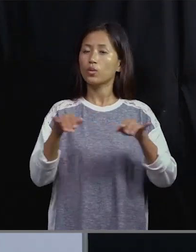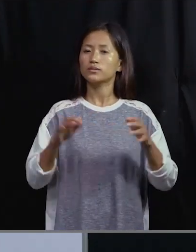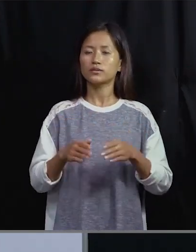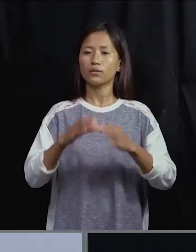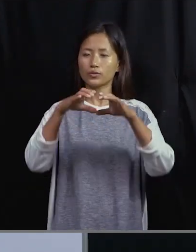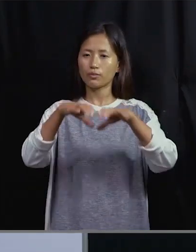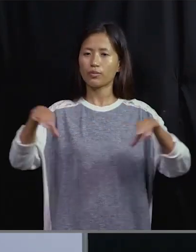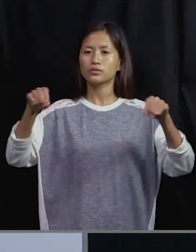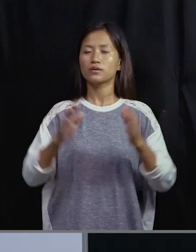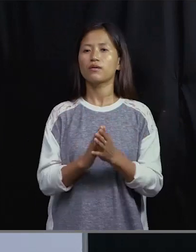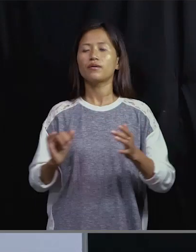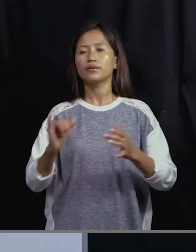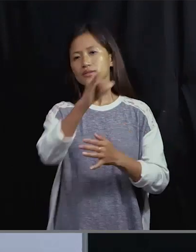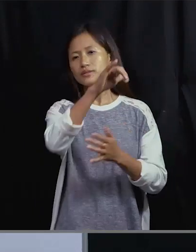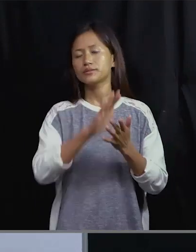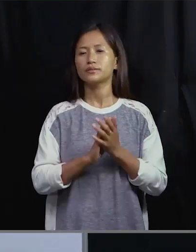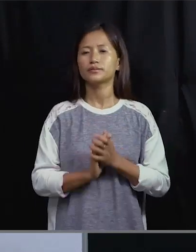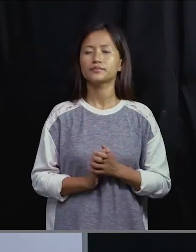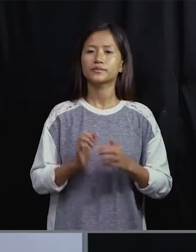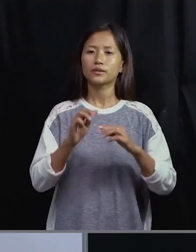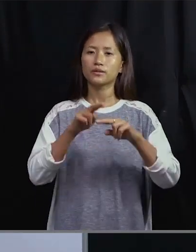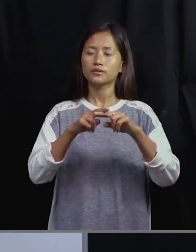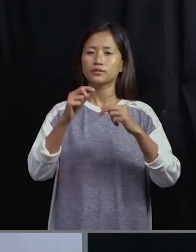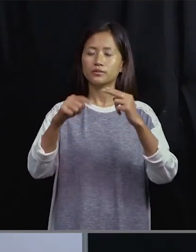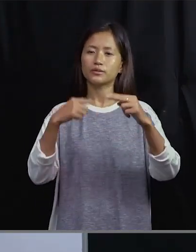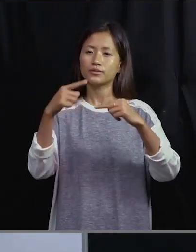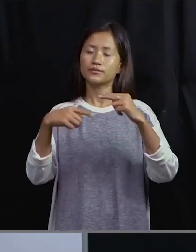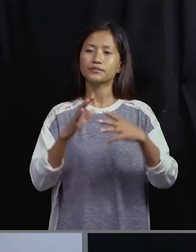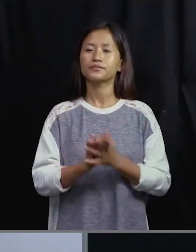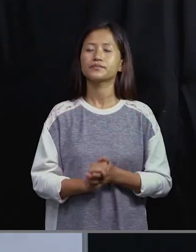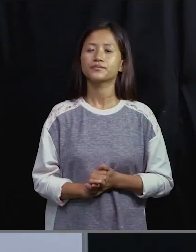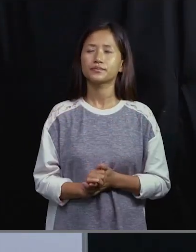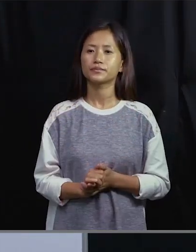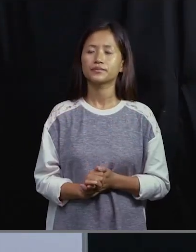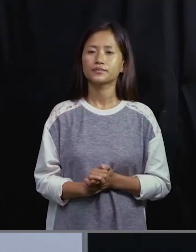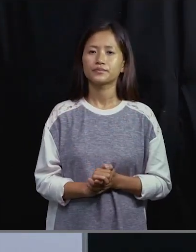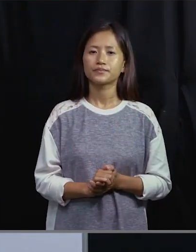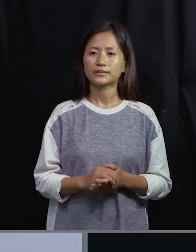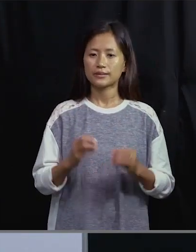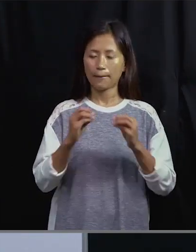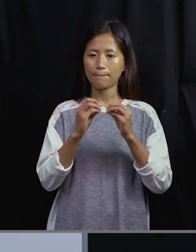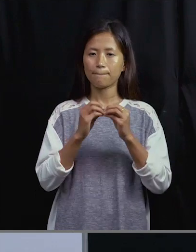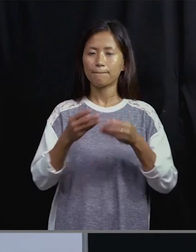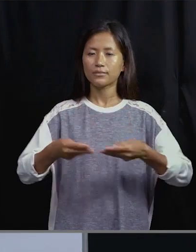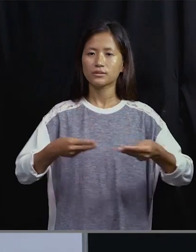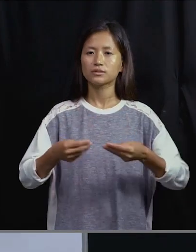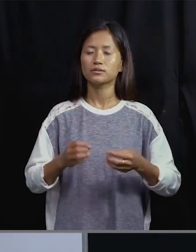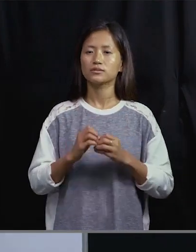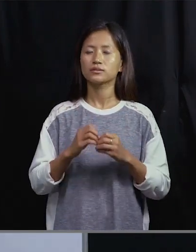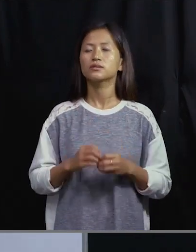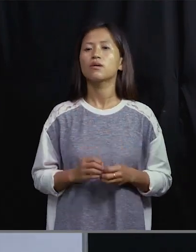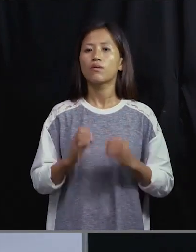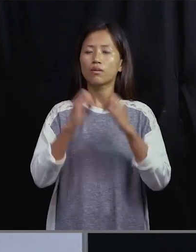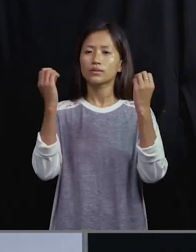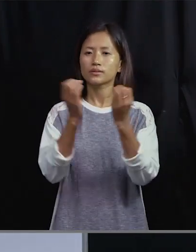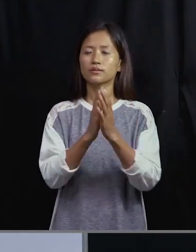so transportation industry. Now, sometimes it happens that, in a business organization, money is considered to be